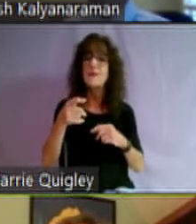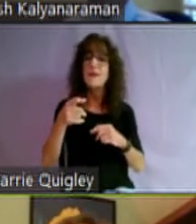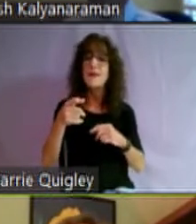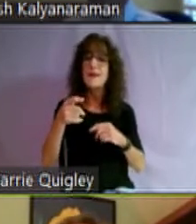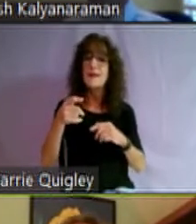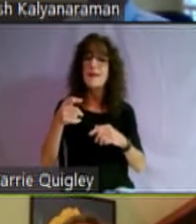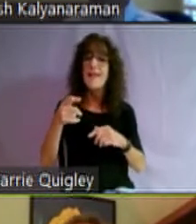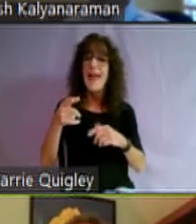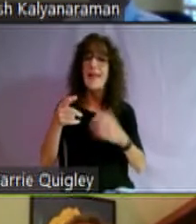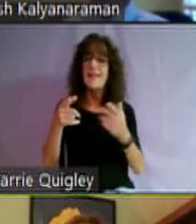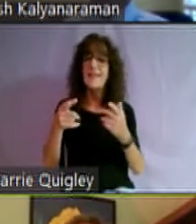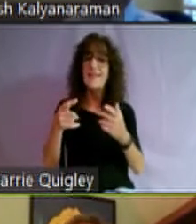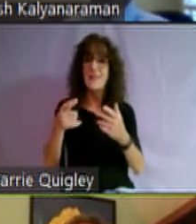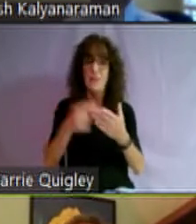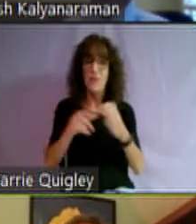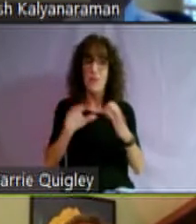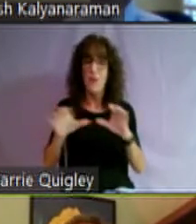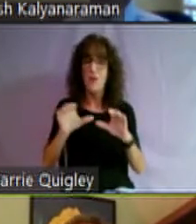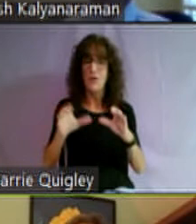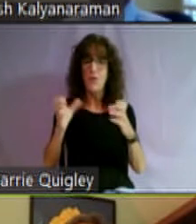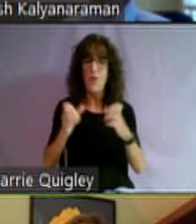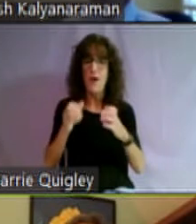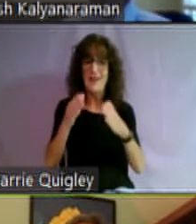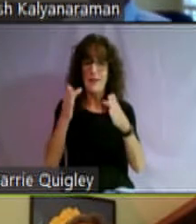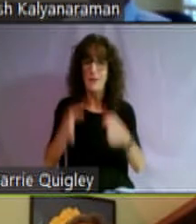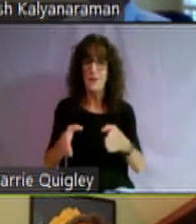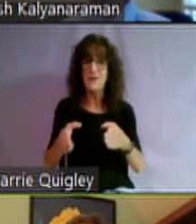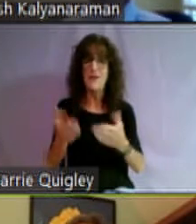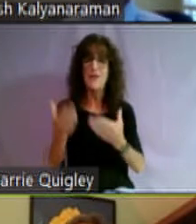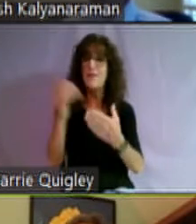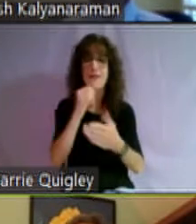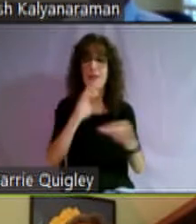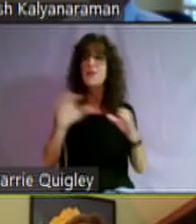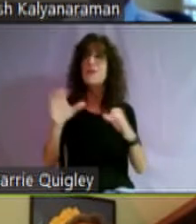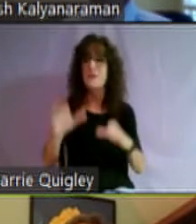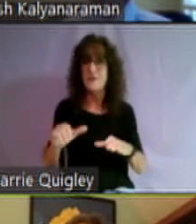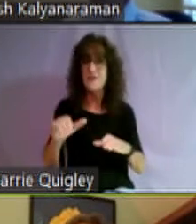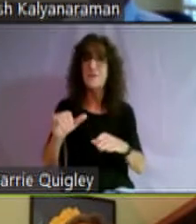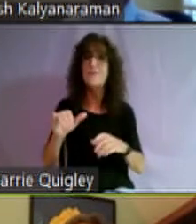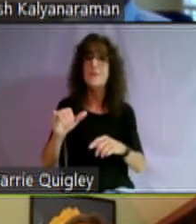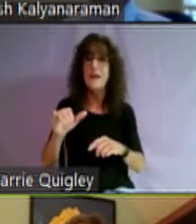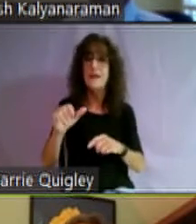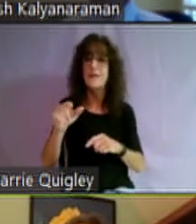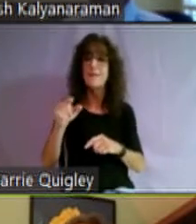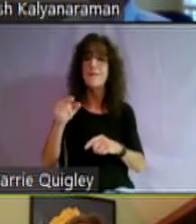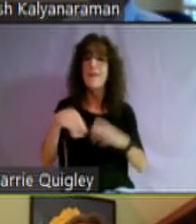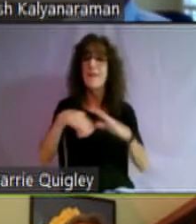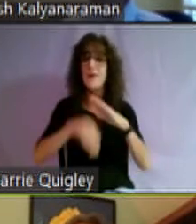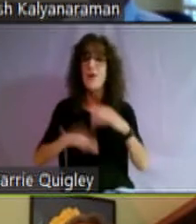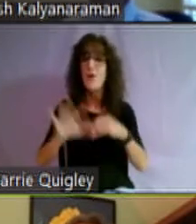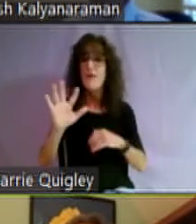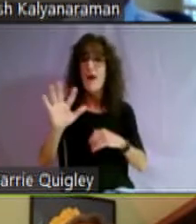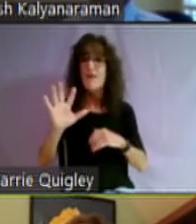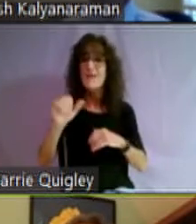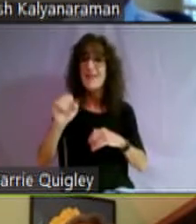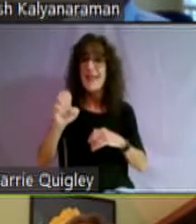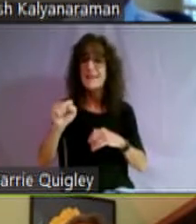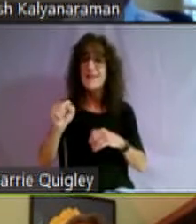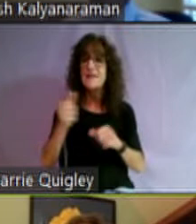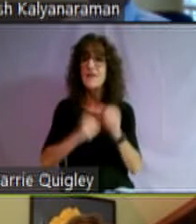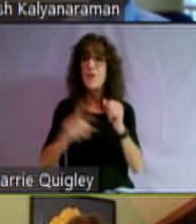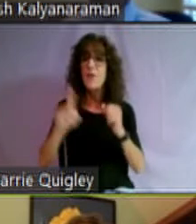what we all want to do, um, they're recommending you not do that unless you're below 5 cases per